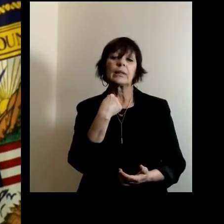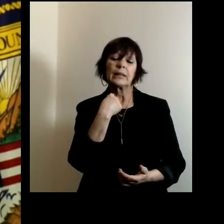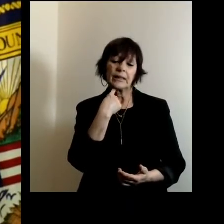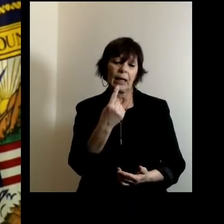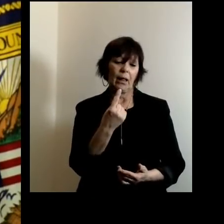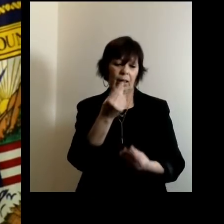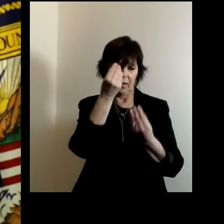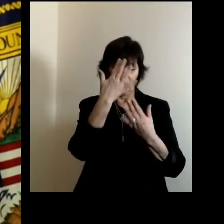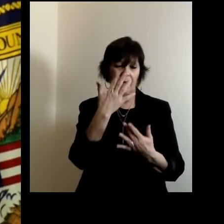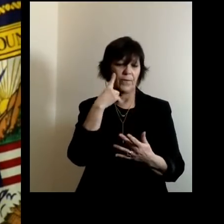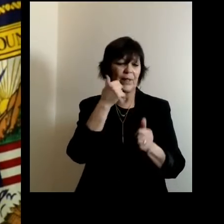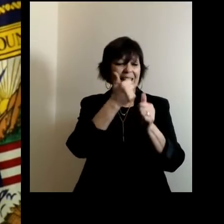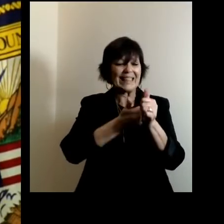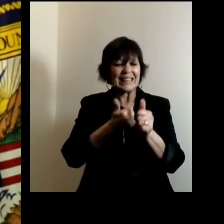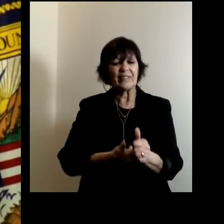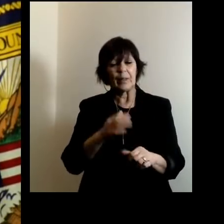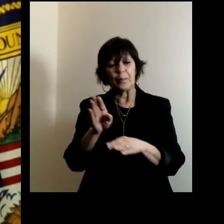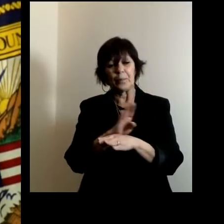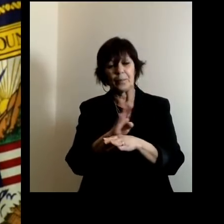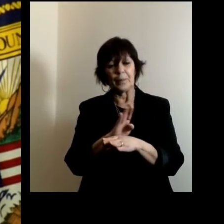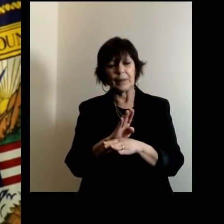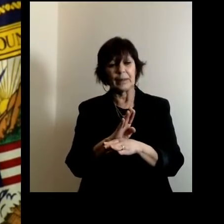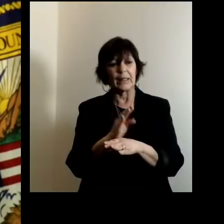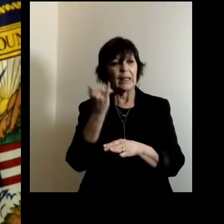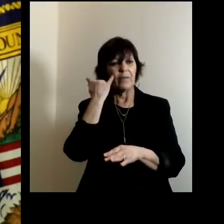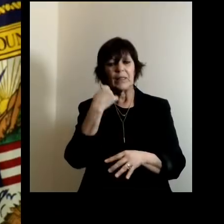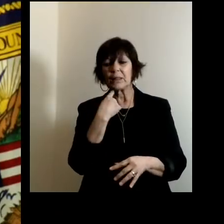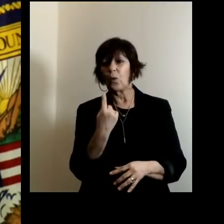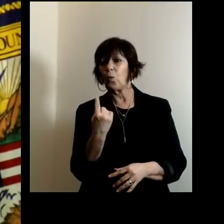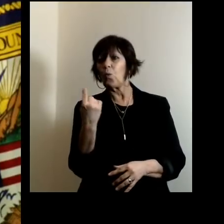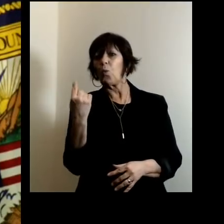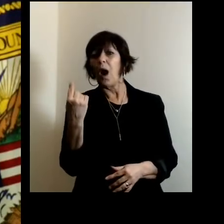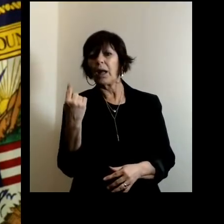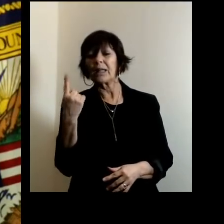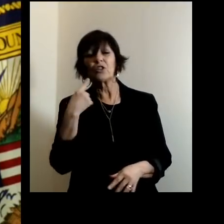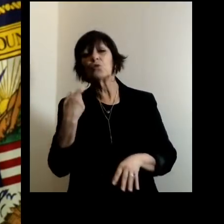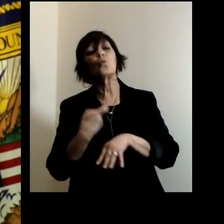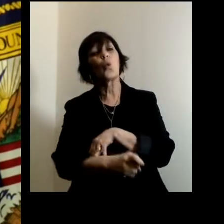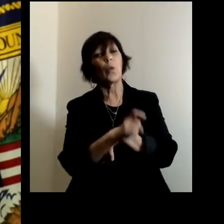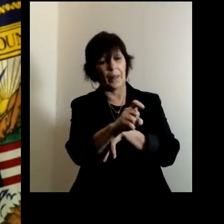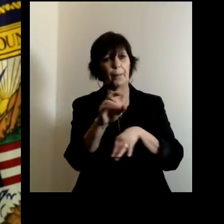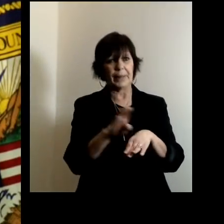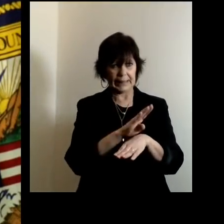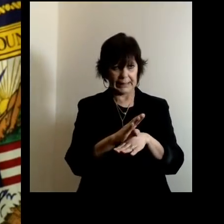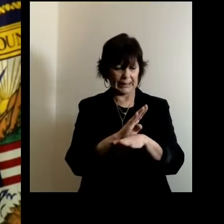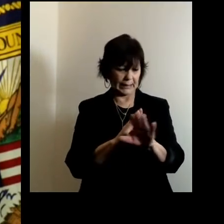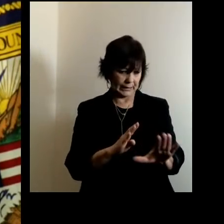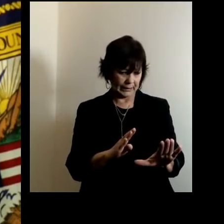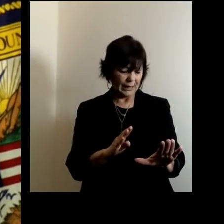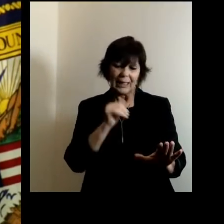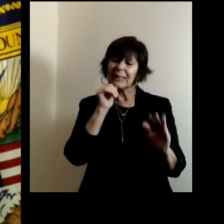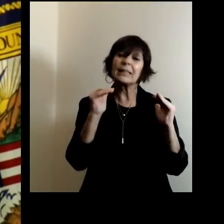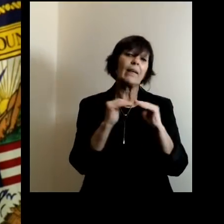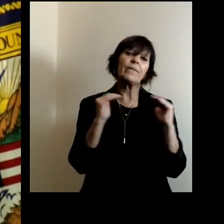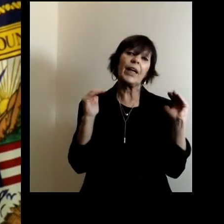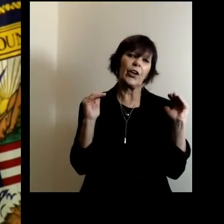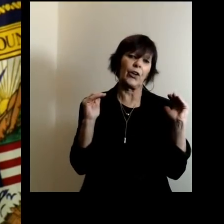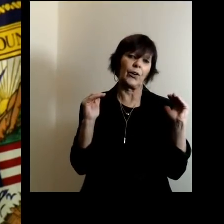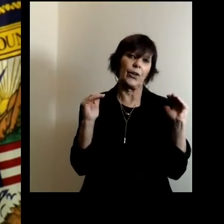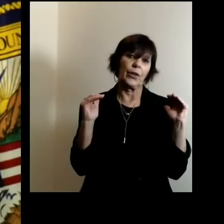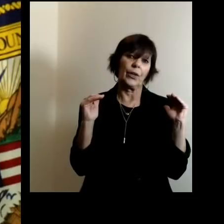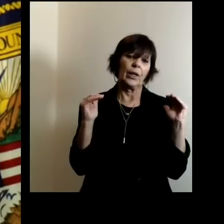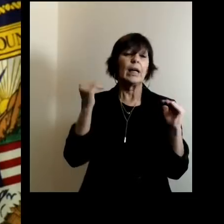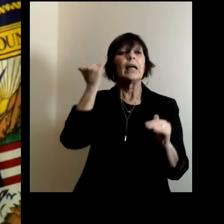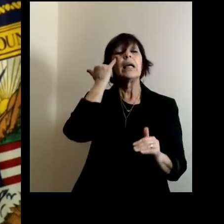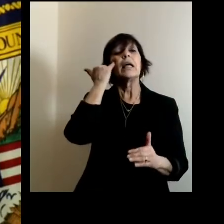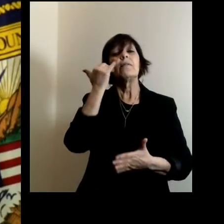we know one release of a data point could lead to the destruction of that business in the long run. And it's not always fair because we don't always get, if